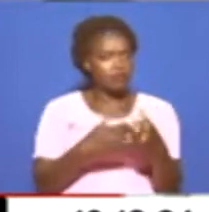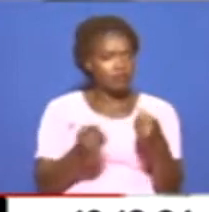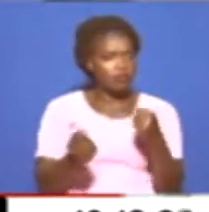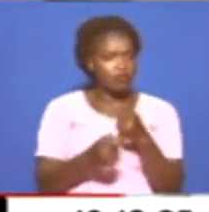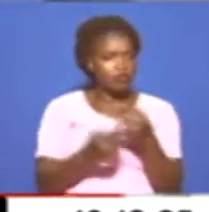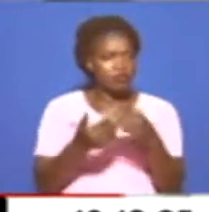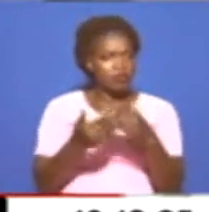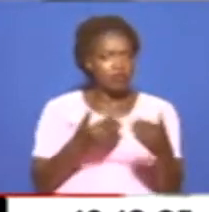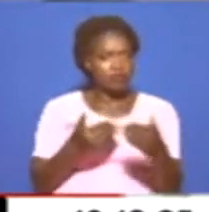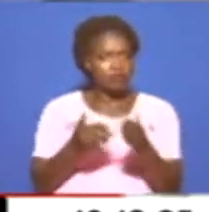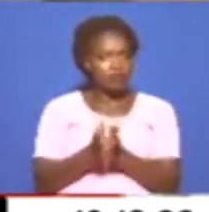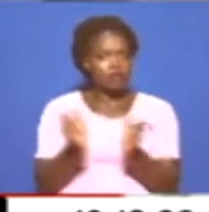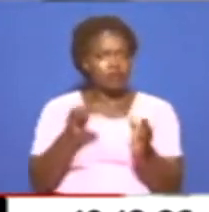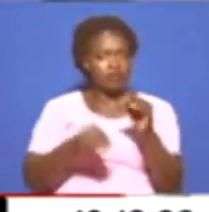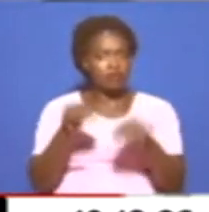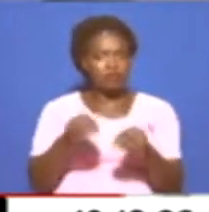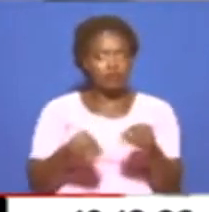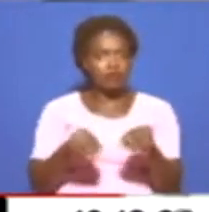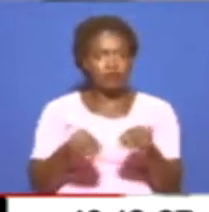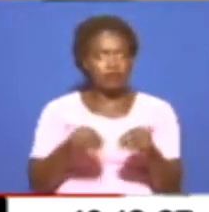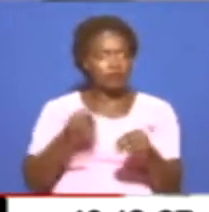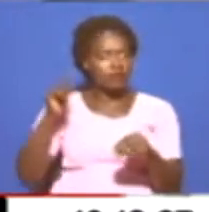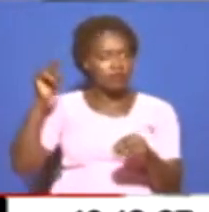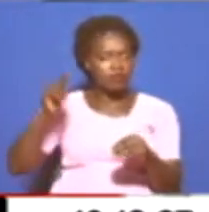before the general polls. You cannot conduct